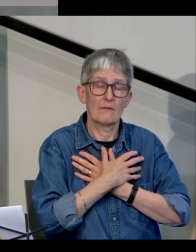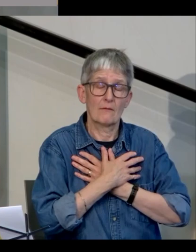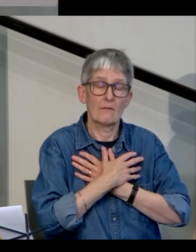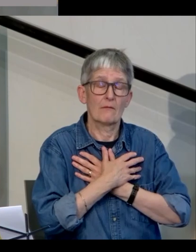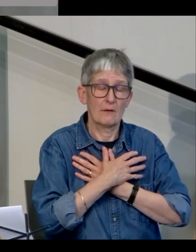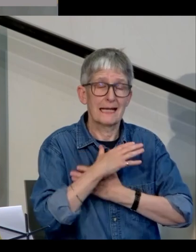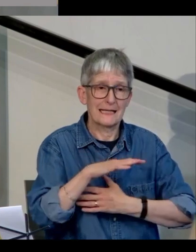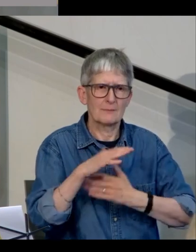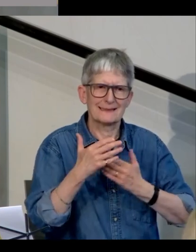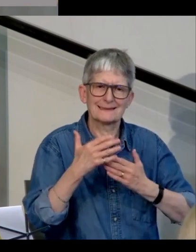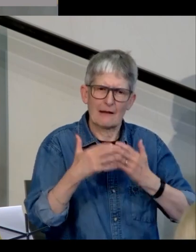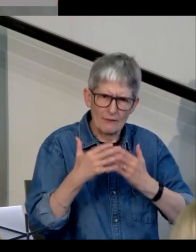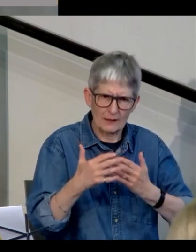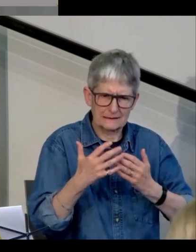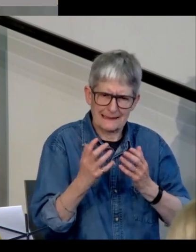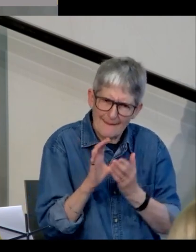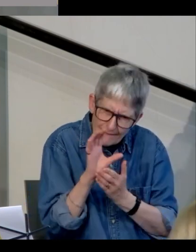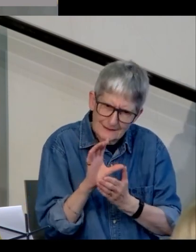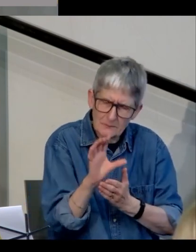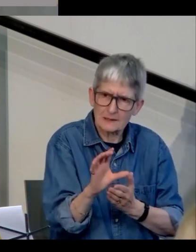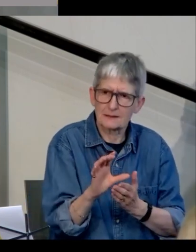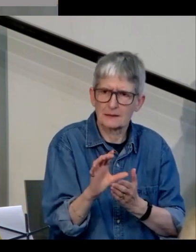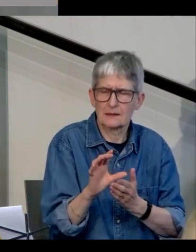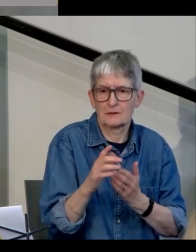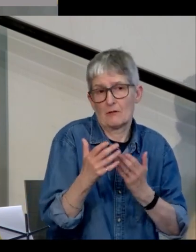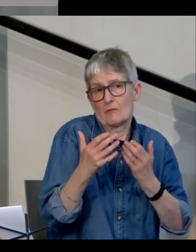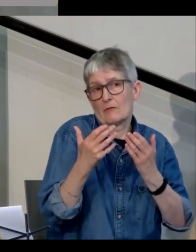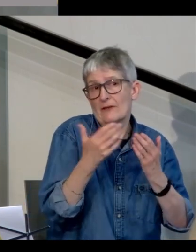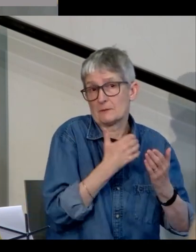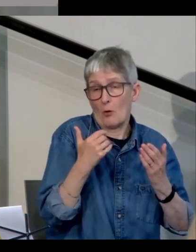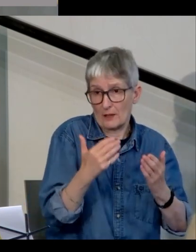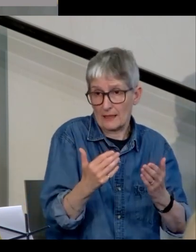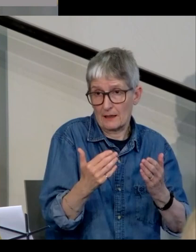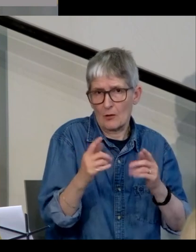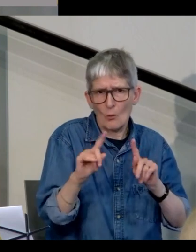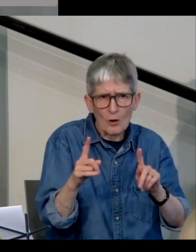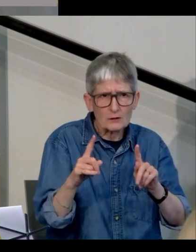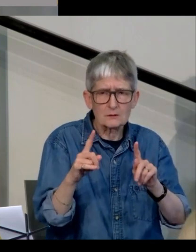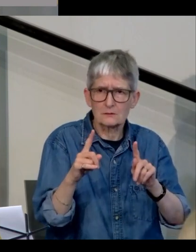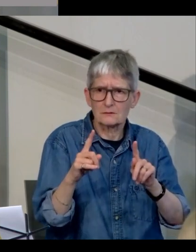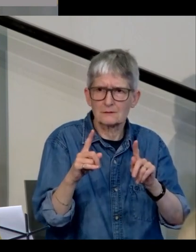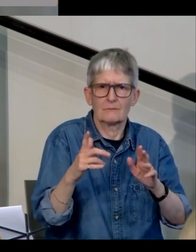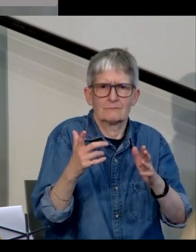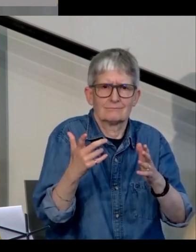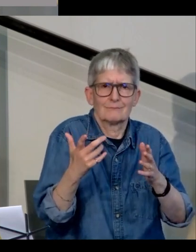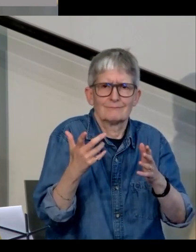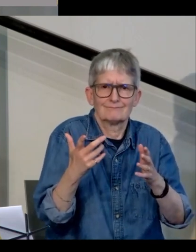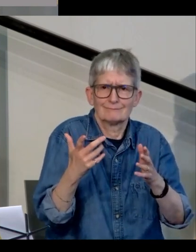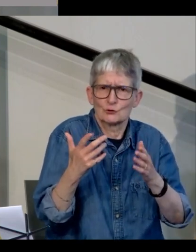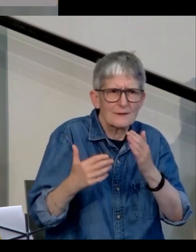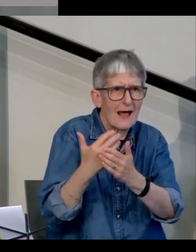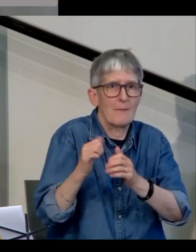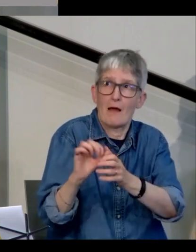need to make sacrificial investments. And so we just say this morning, whatever it takes to develop